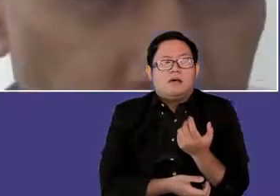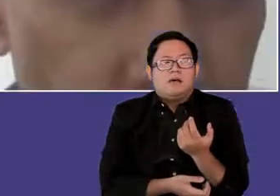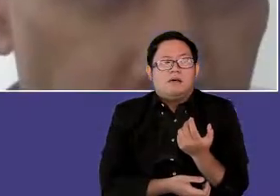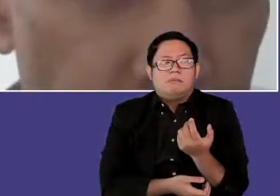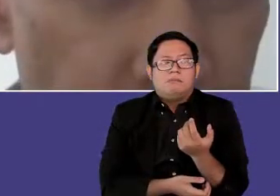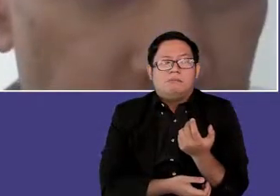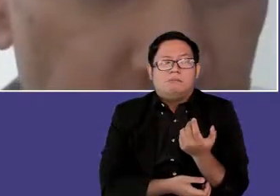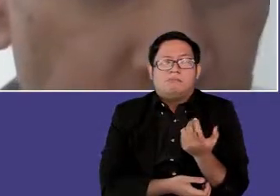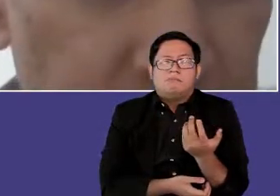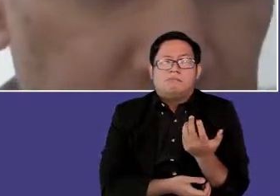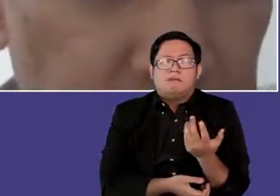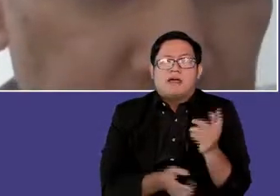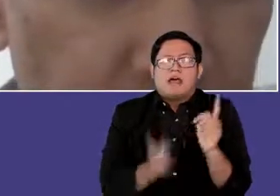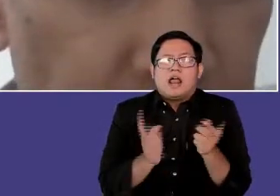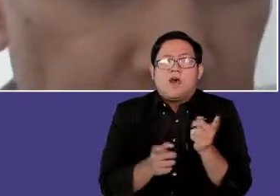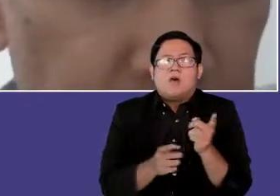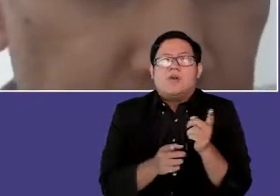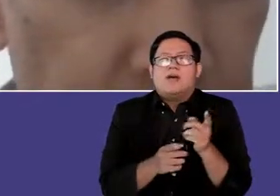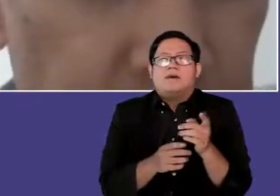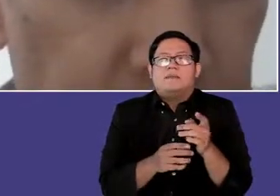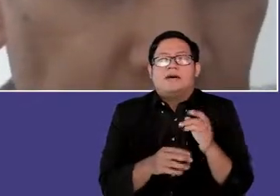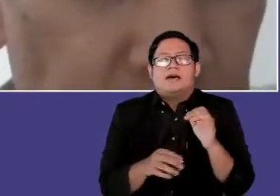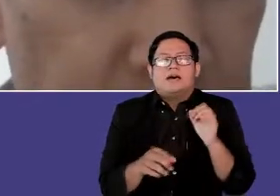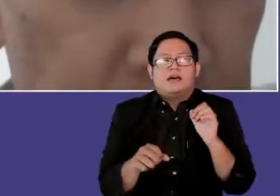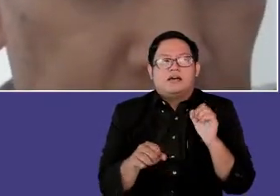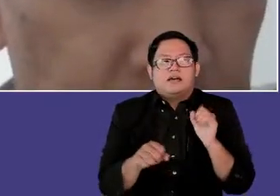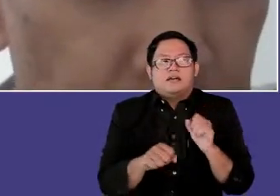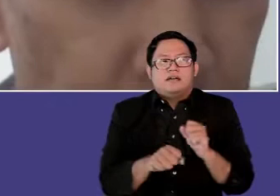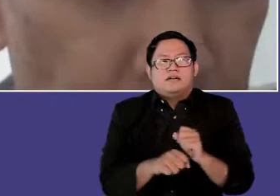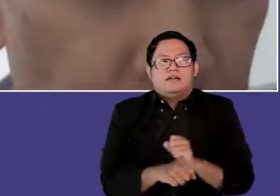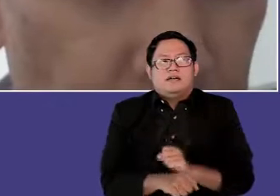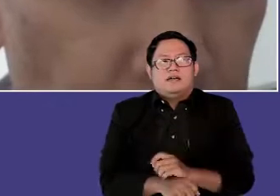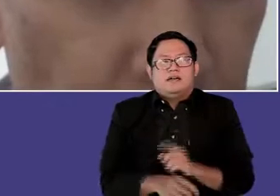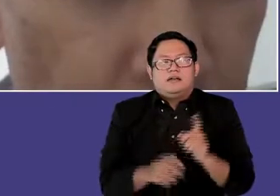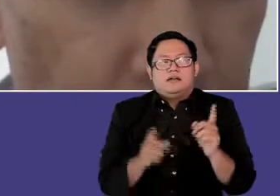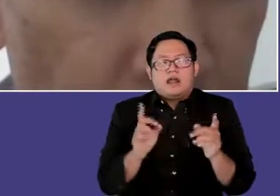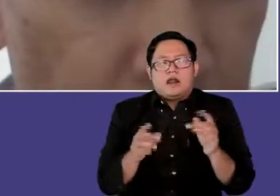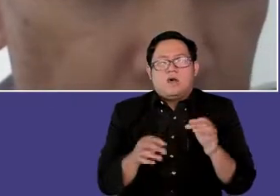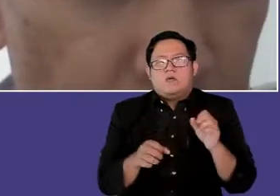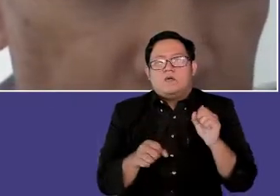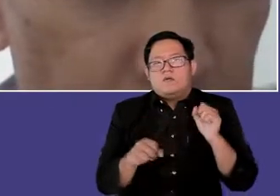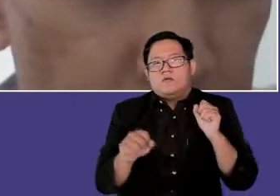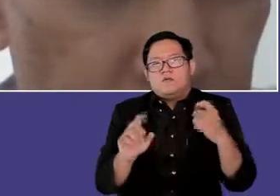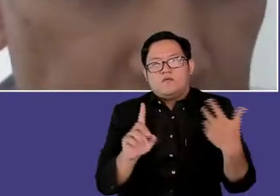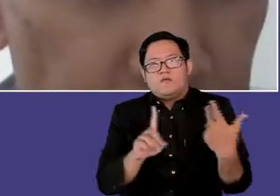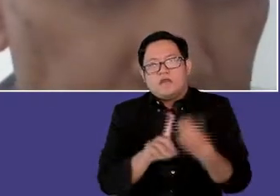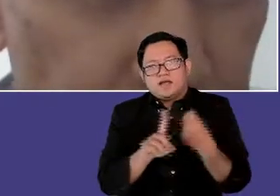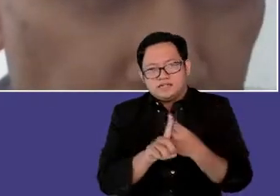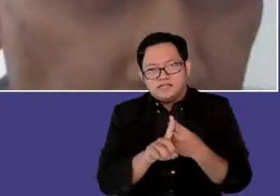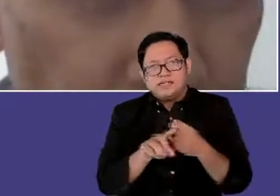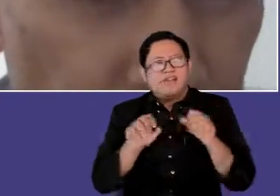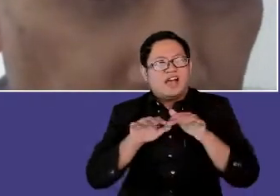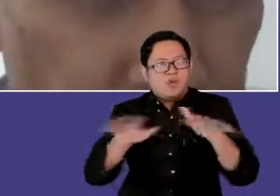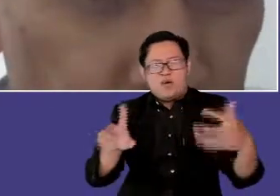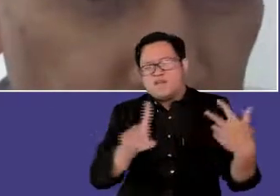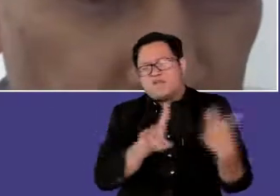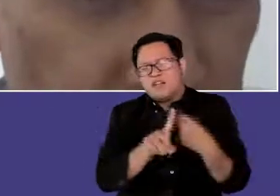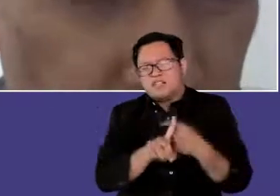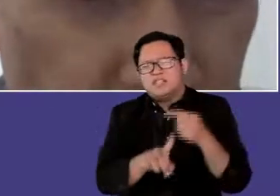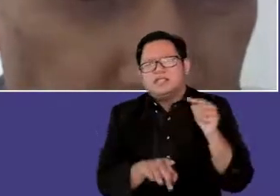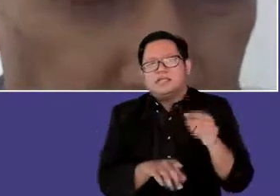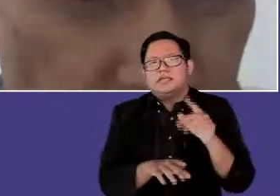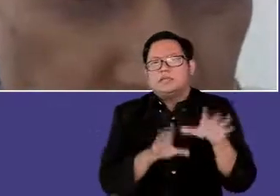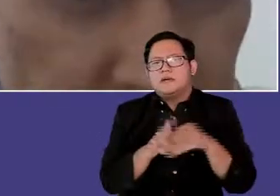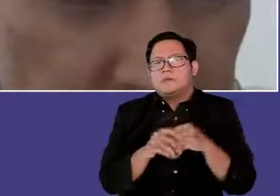whether vaccination coverage is a parameter? I mean to ask you